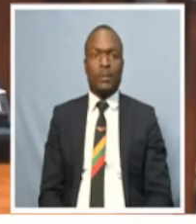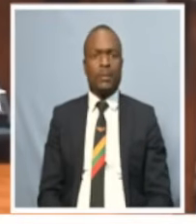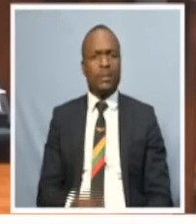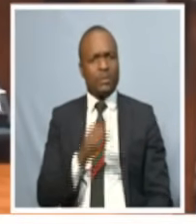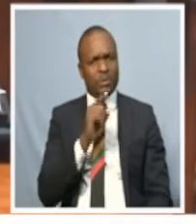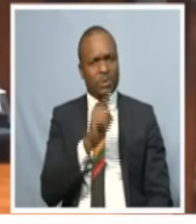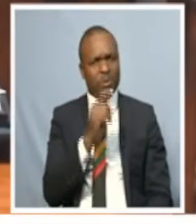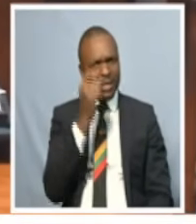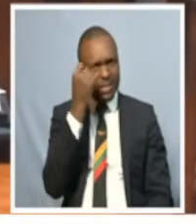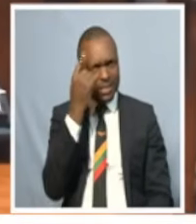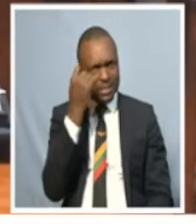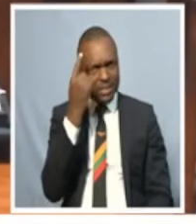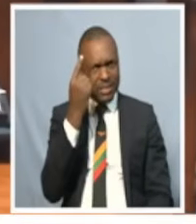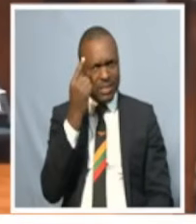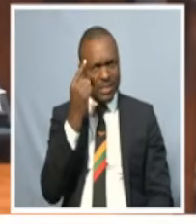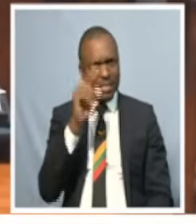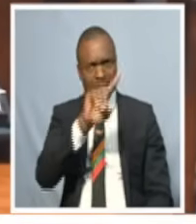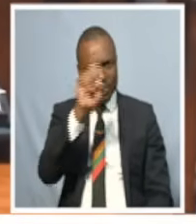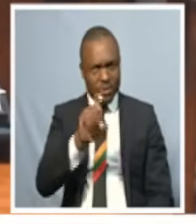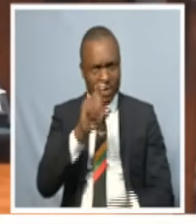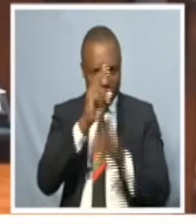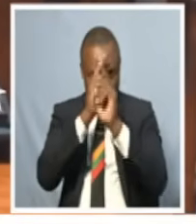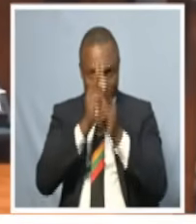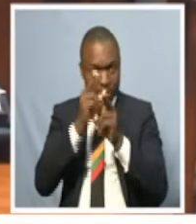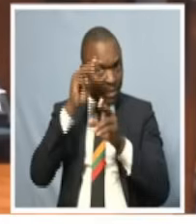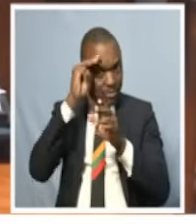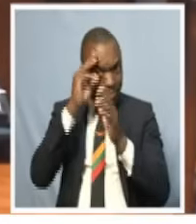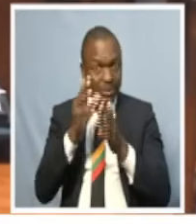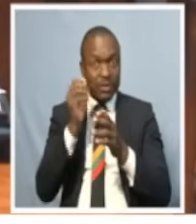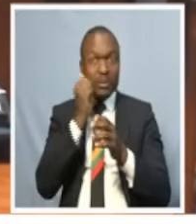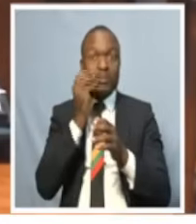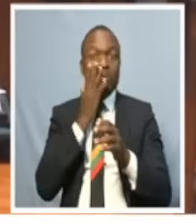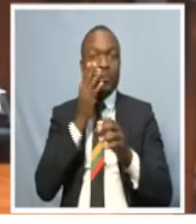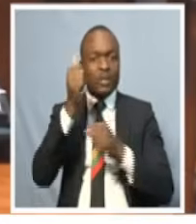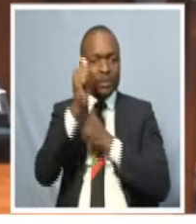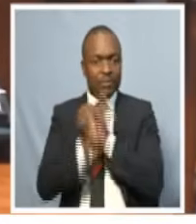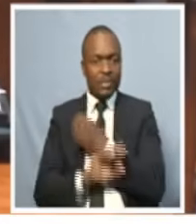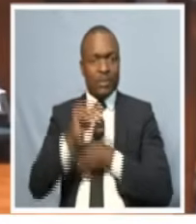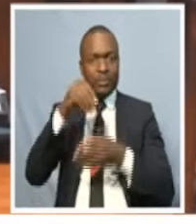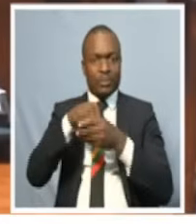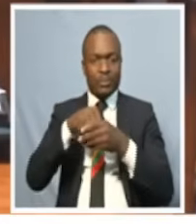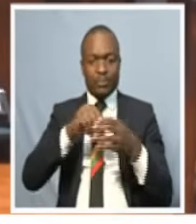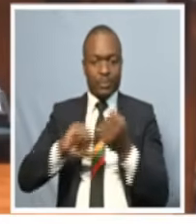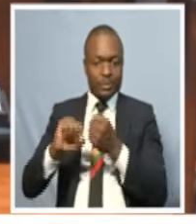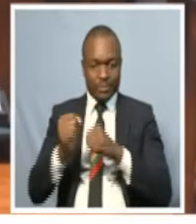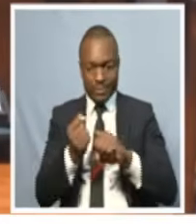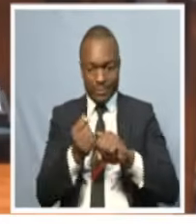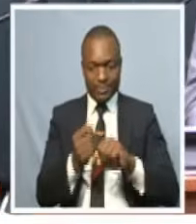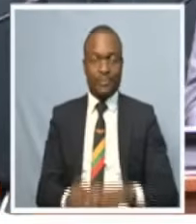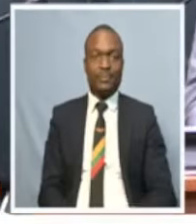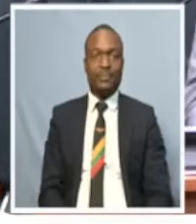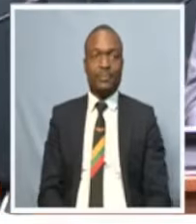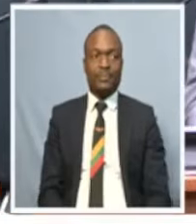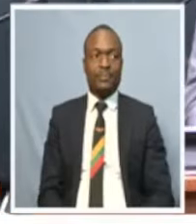Did you get the question, Honorable Minister for Home Affairs and Internal Security?